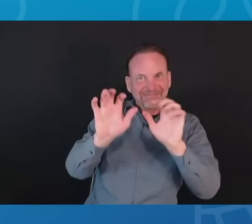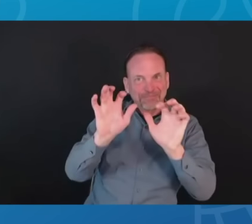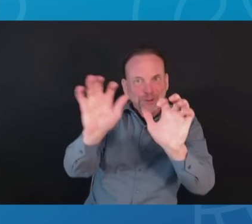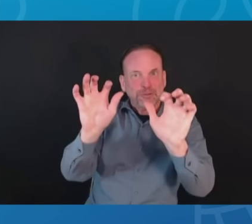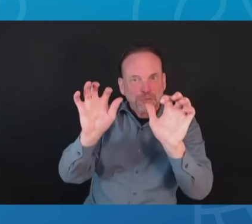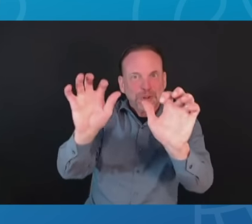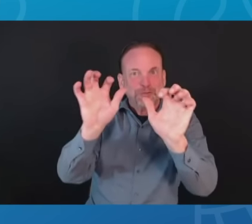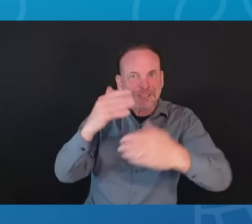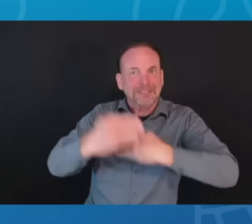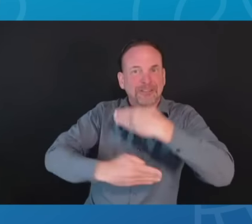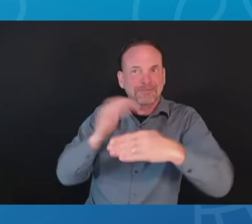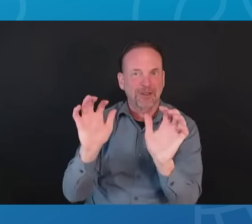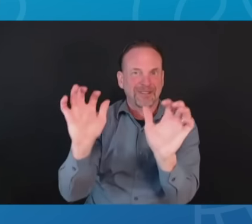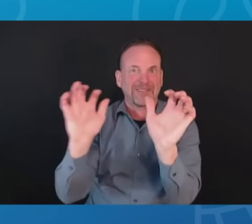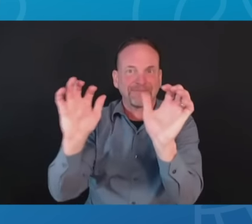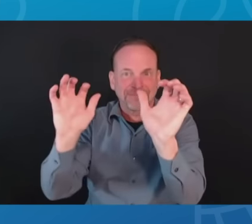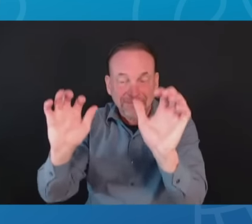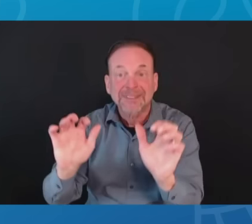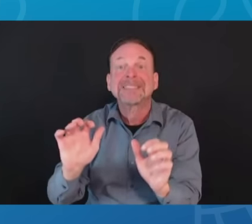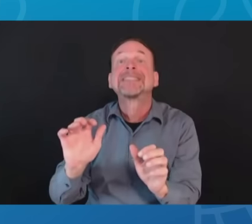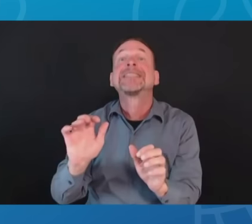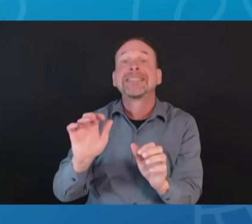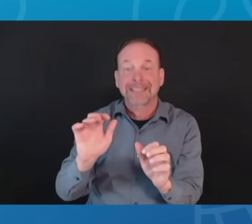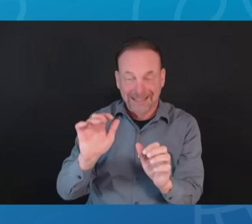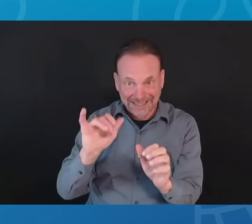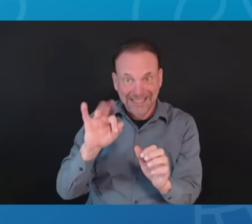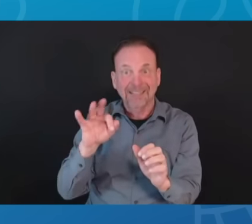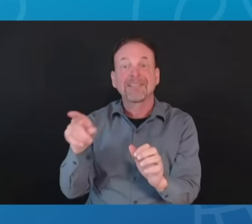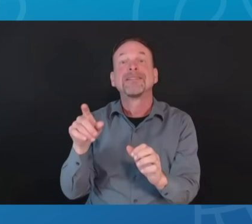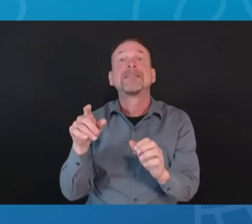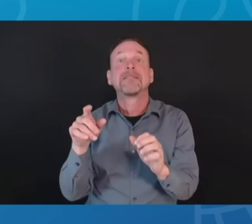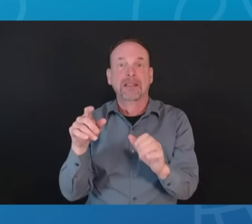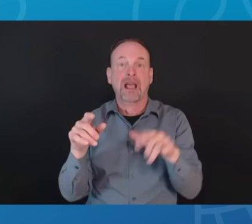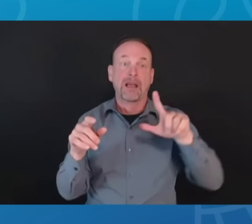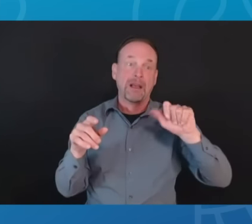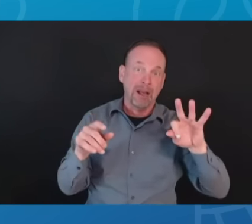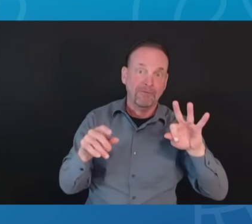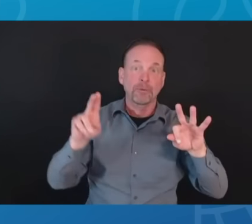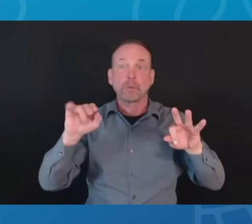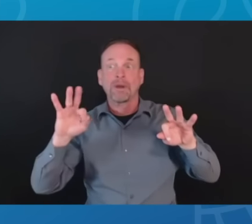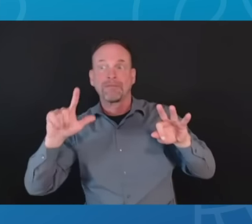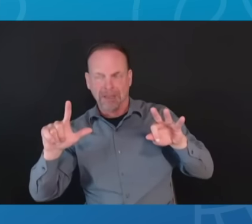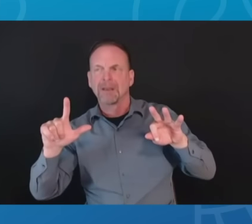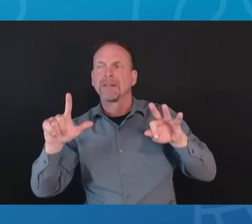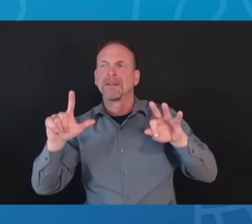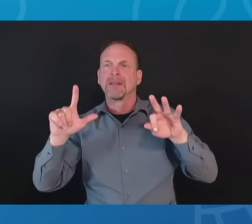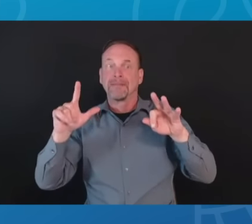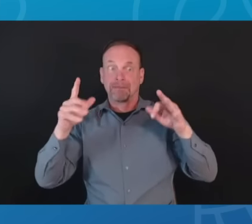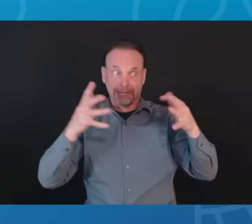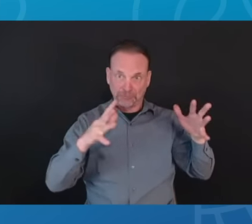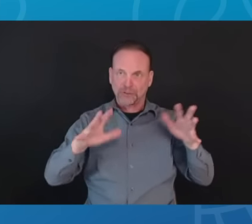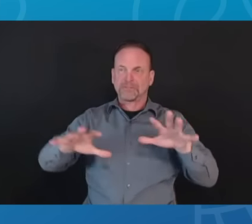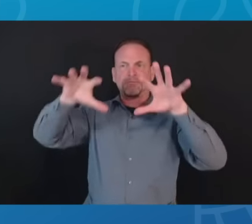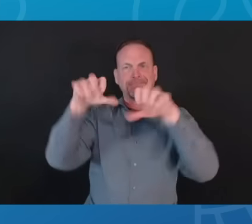LAF to fill that security vacuum. So you don't see UNIFIL as having any role in terms of Israelis going